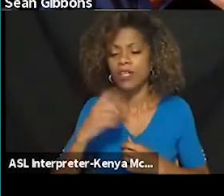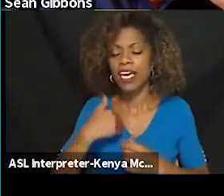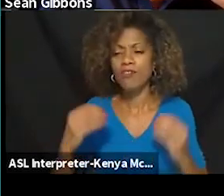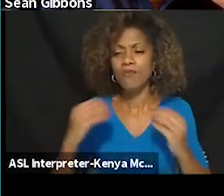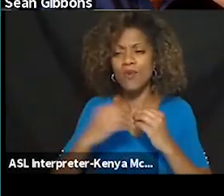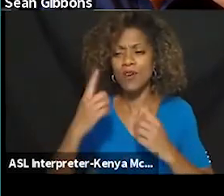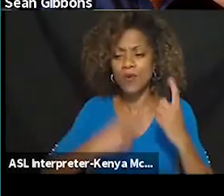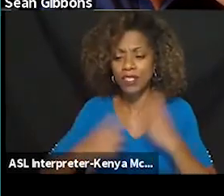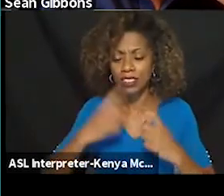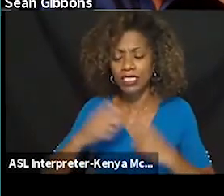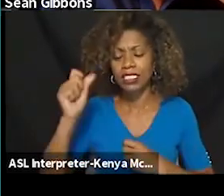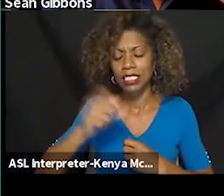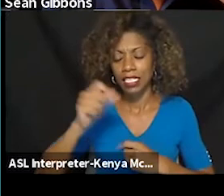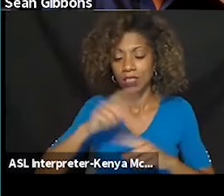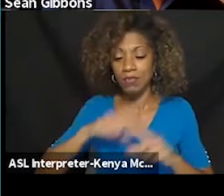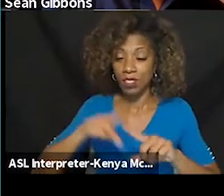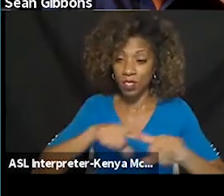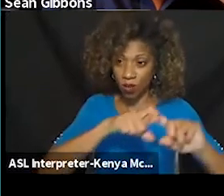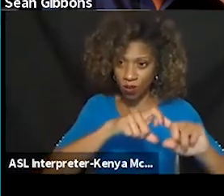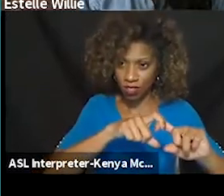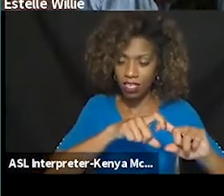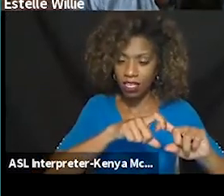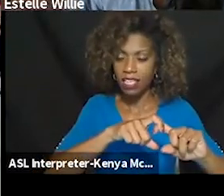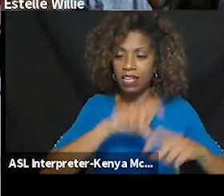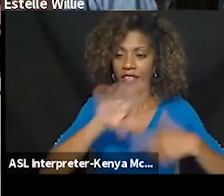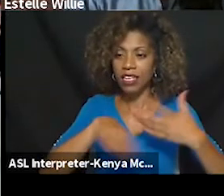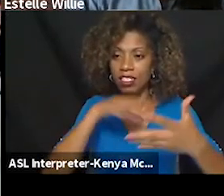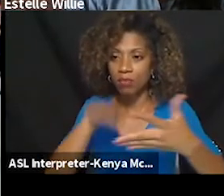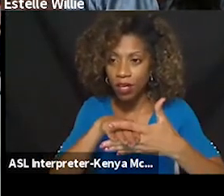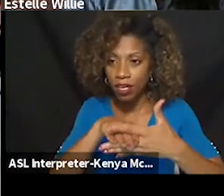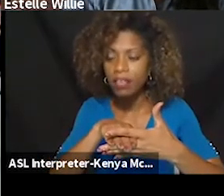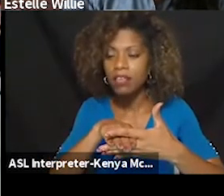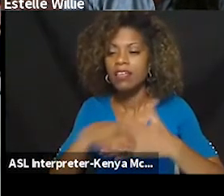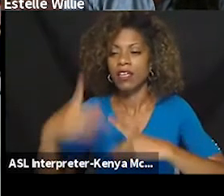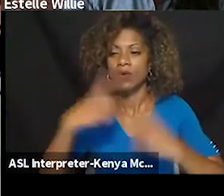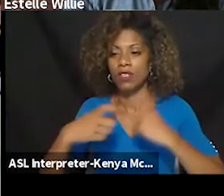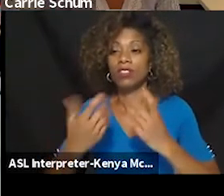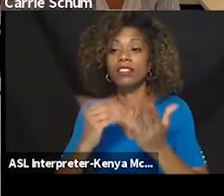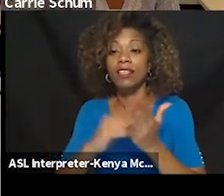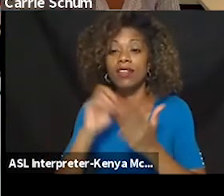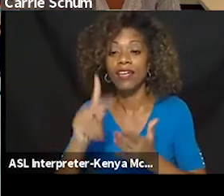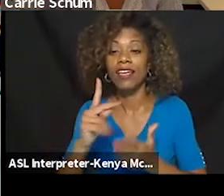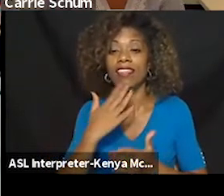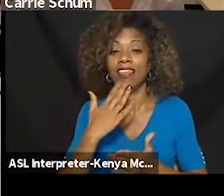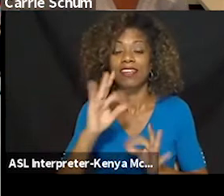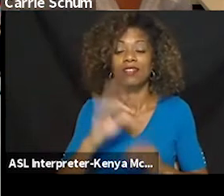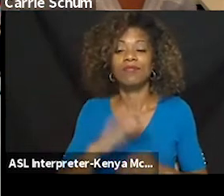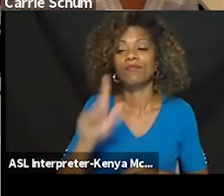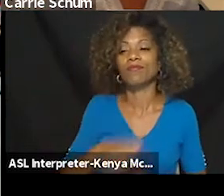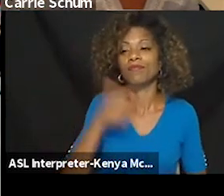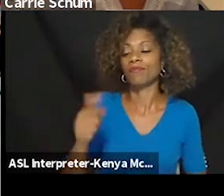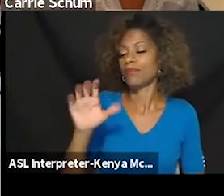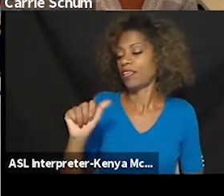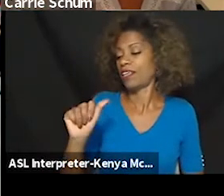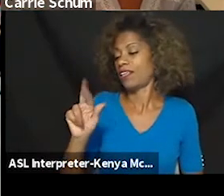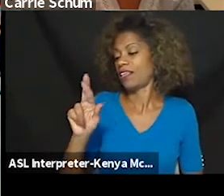going to pass to, I believe, Carrie, right? Yep. Okay, Carrie, if you want, take it away. Yeah, as Estelle said, I can't